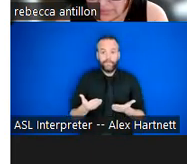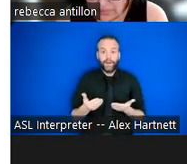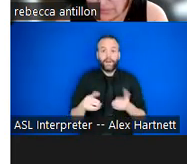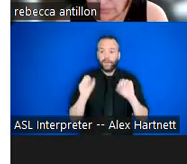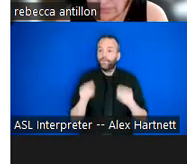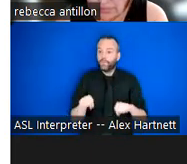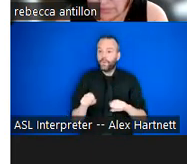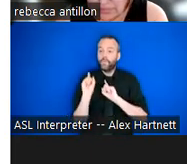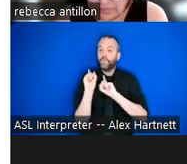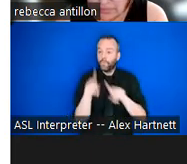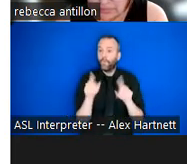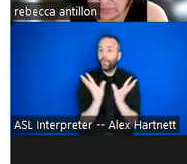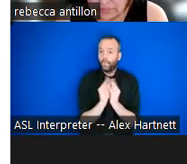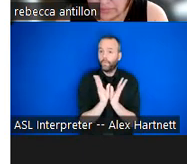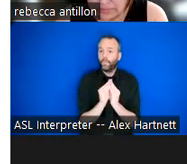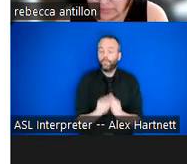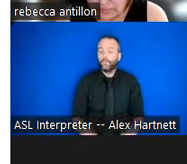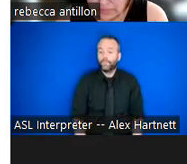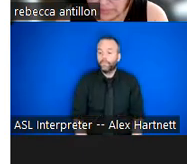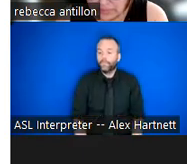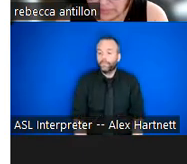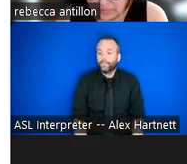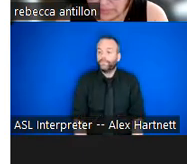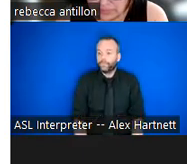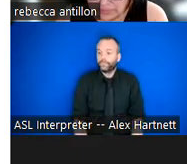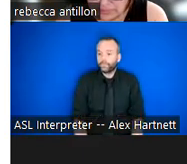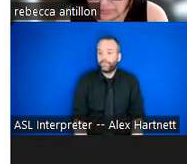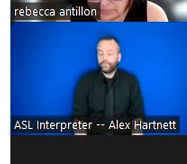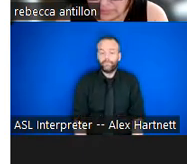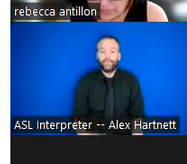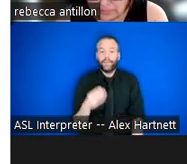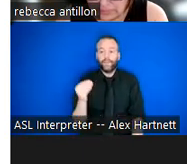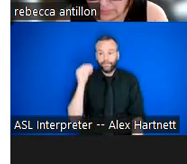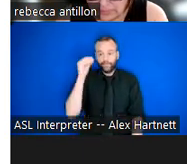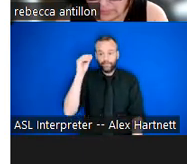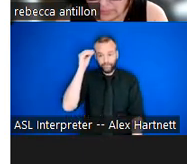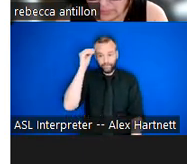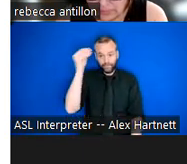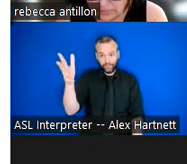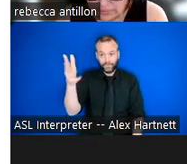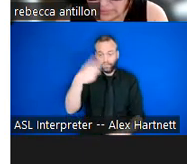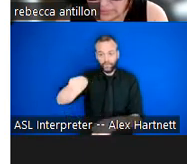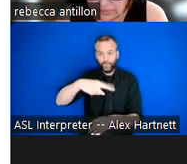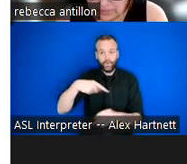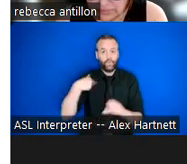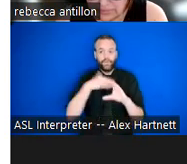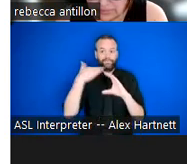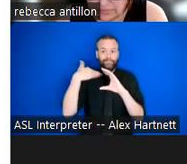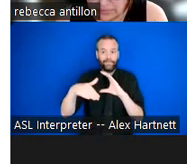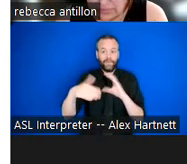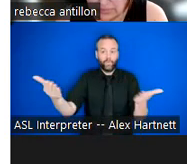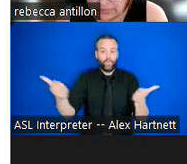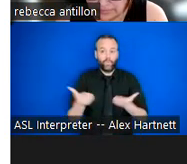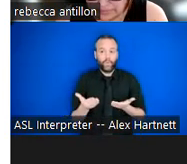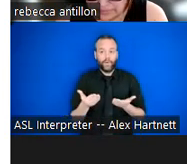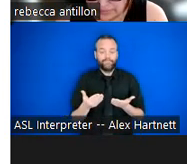out. And you will also get invitations for all of our future meetings as well. Next, we